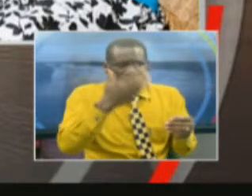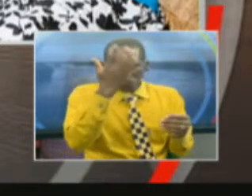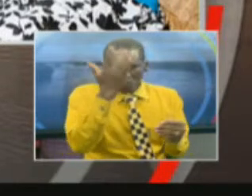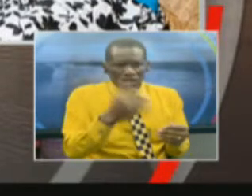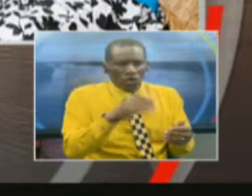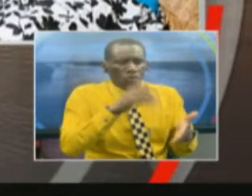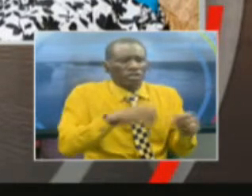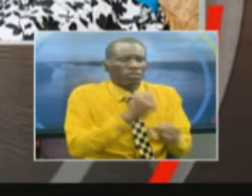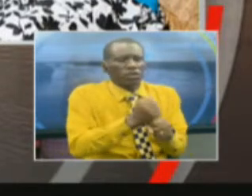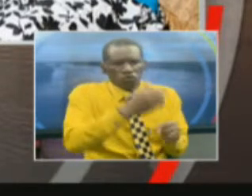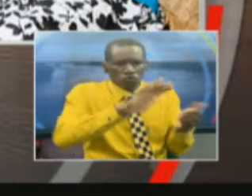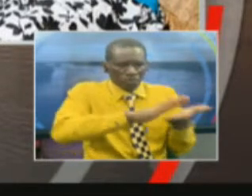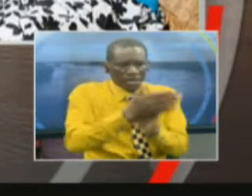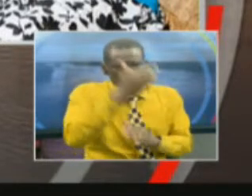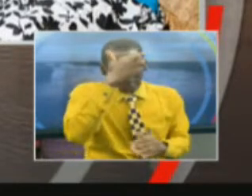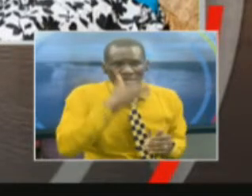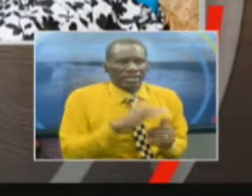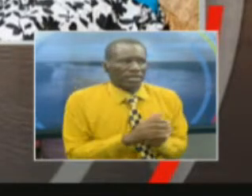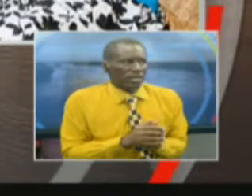blindness?